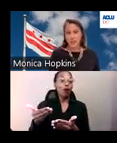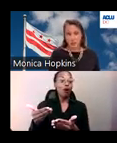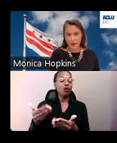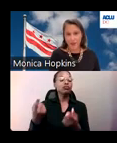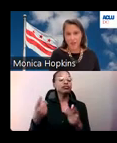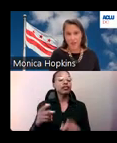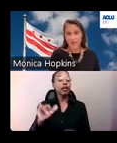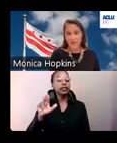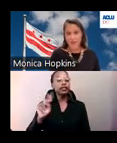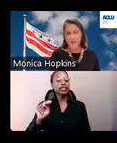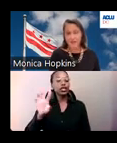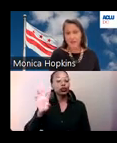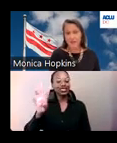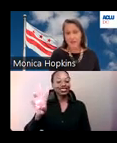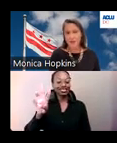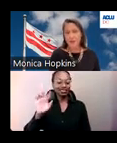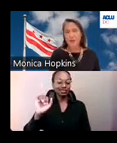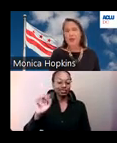6th insurrections,